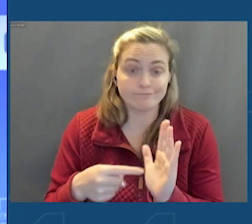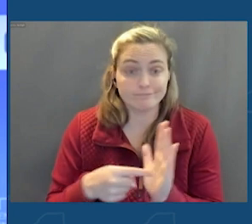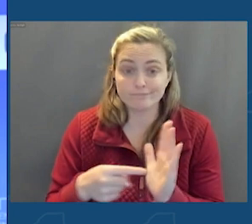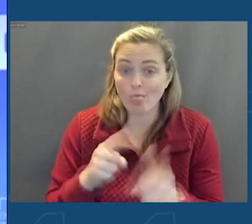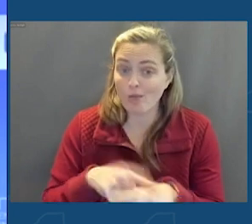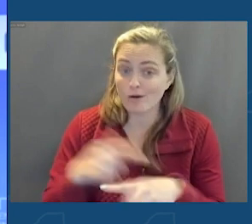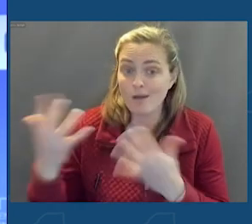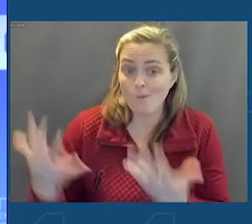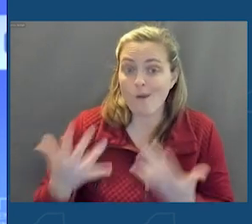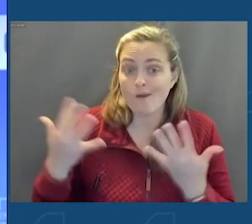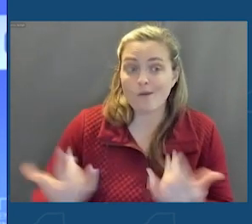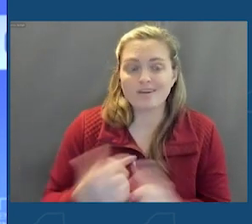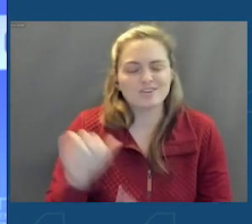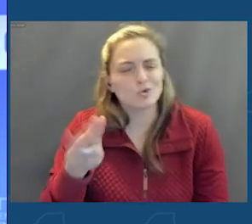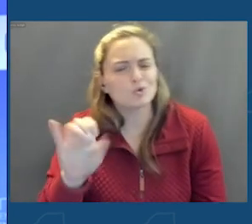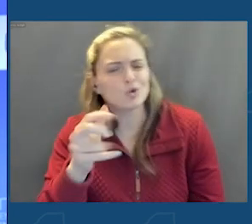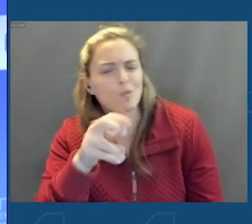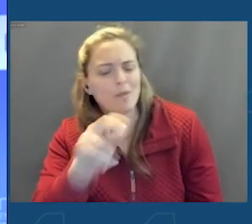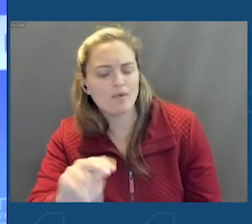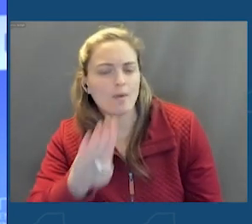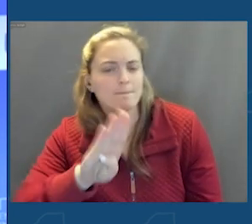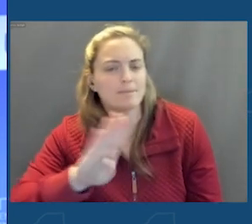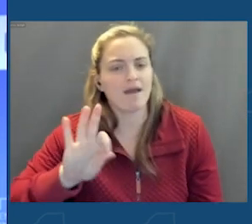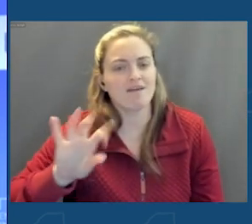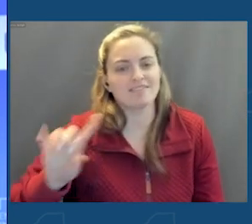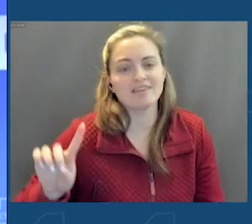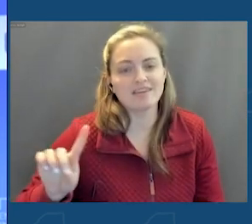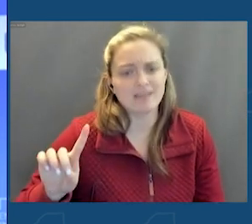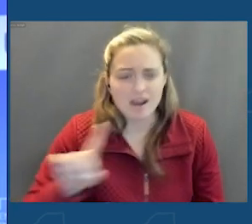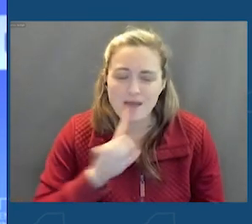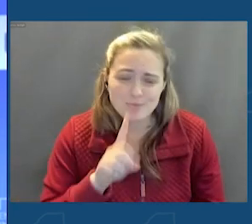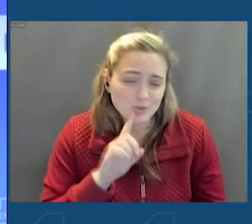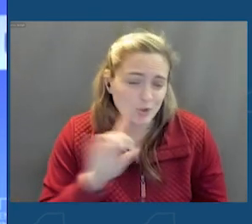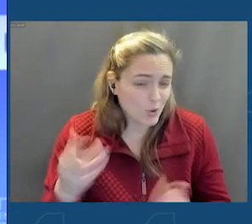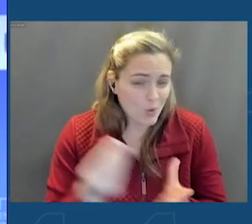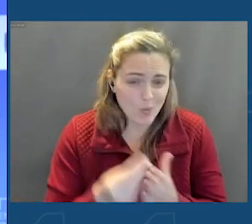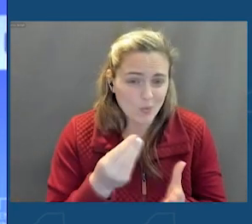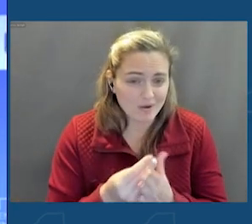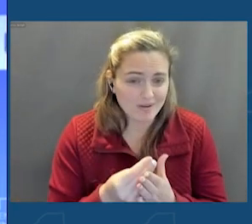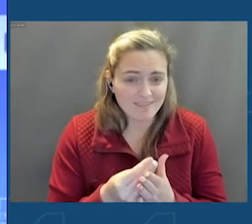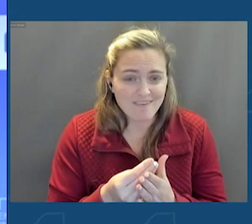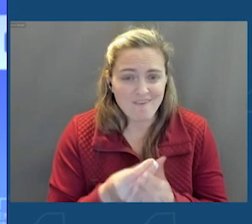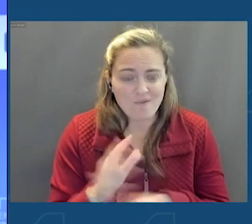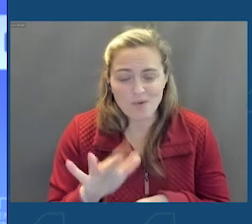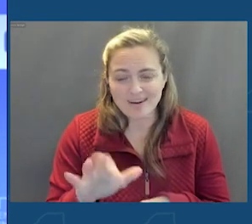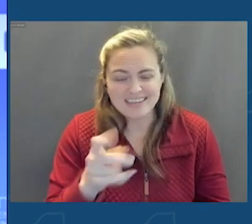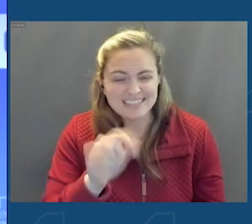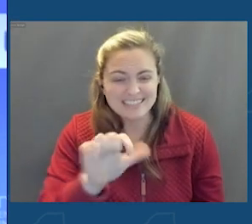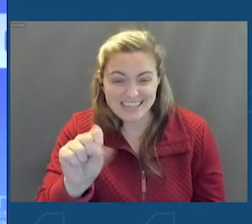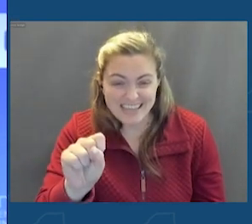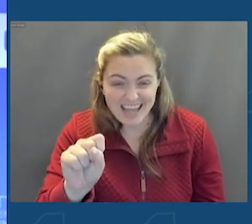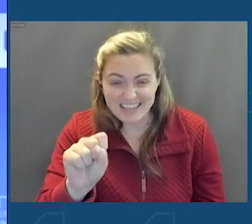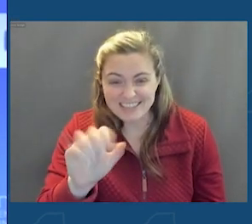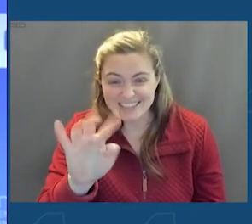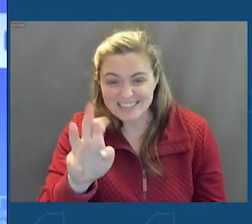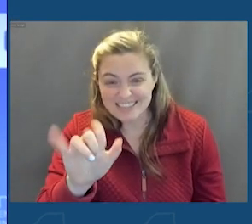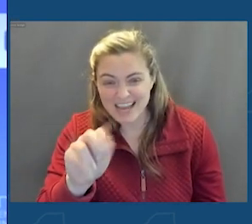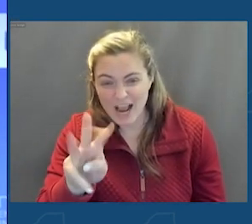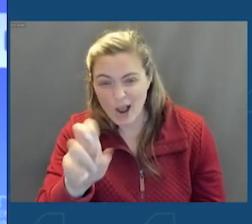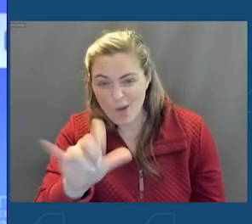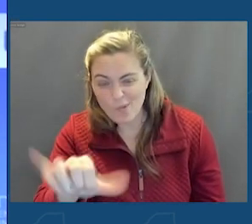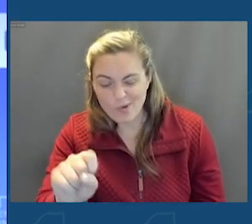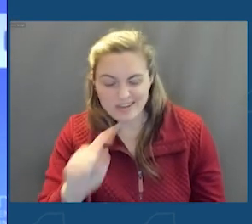that's what Joe Biden would call a BFD, and I'm sure there were no Dallas Cowboys harmed in the process. You know, Chuck Schumer,